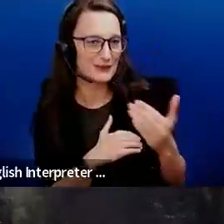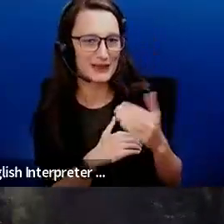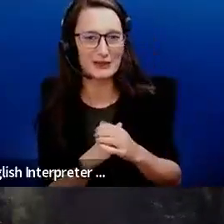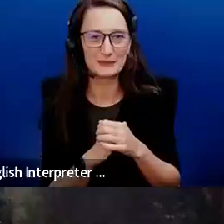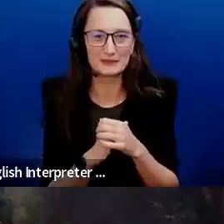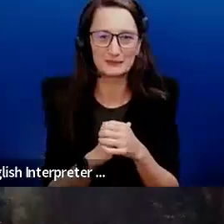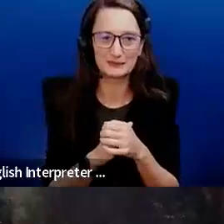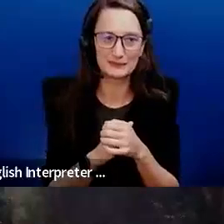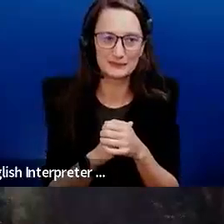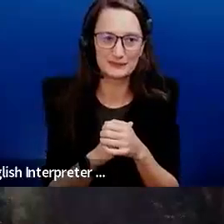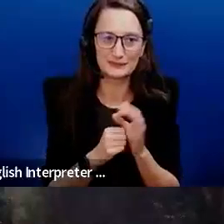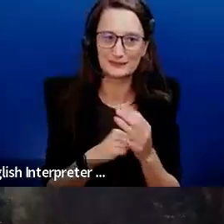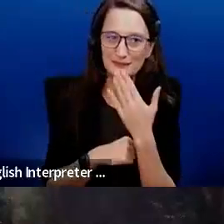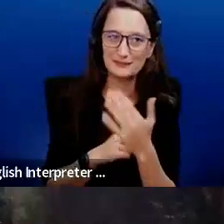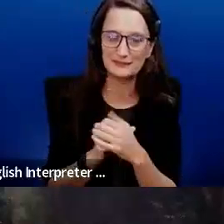Thanks.